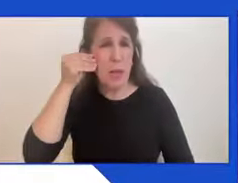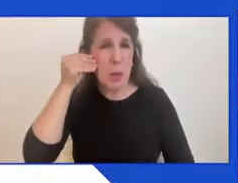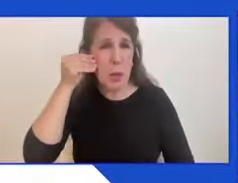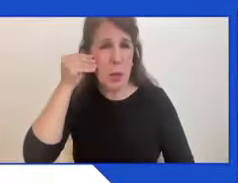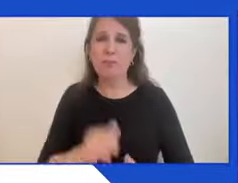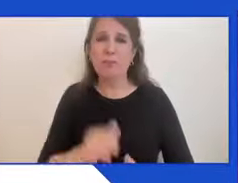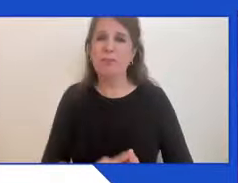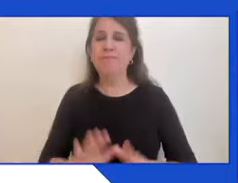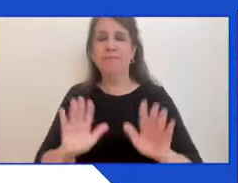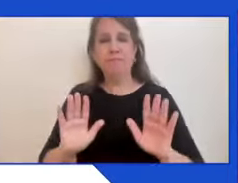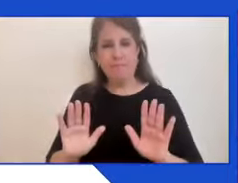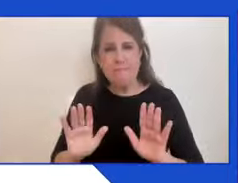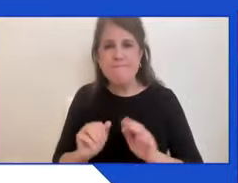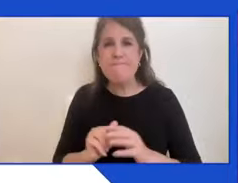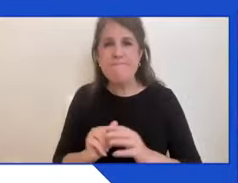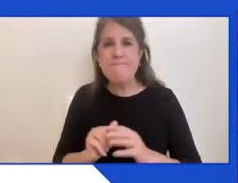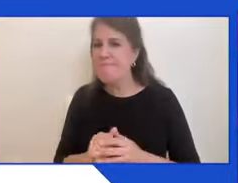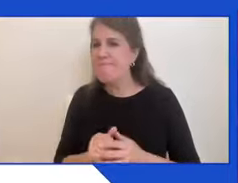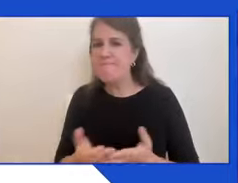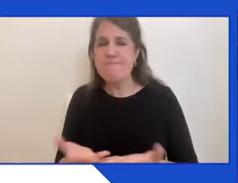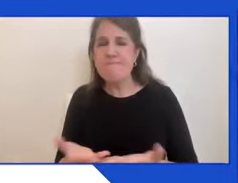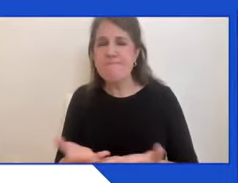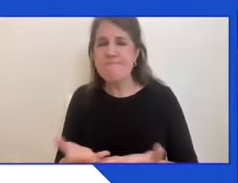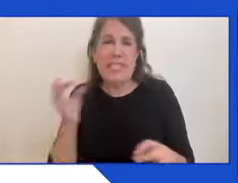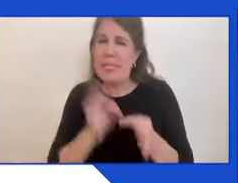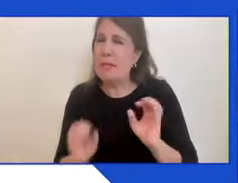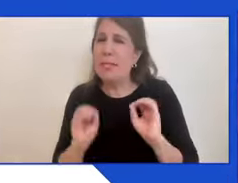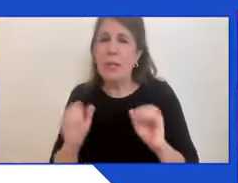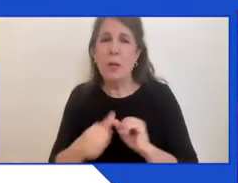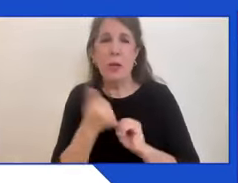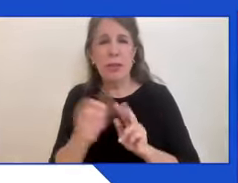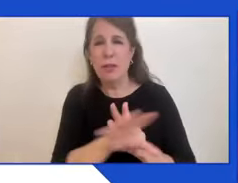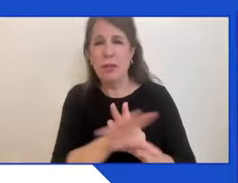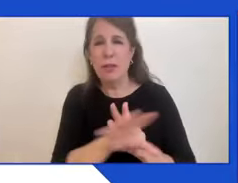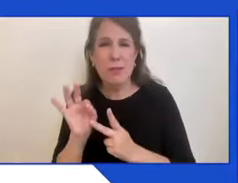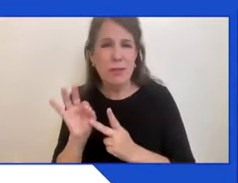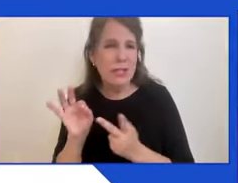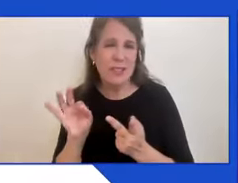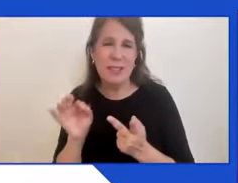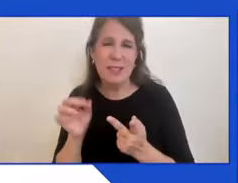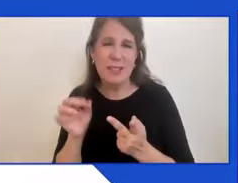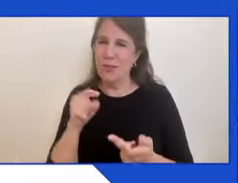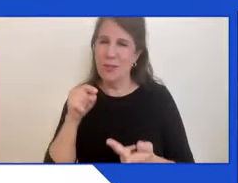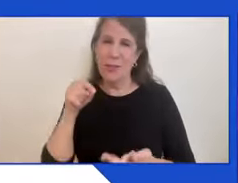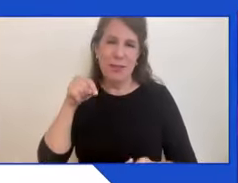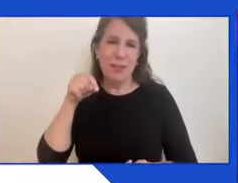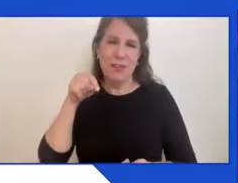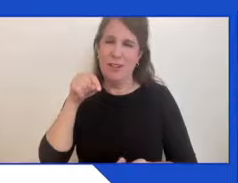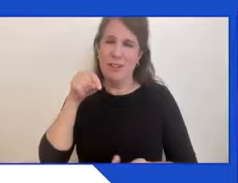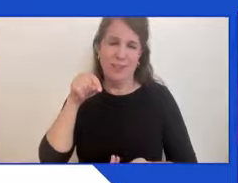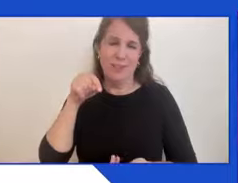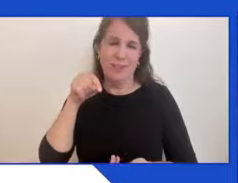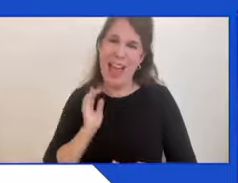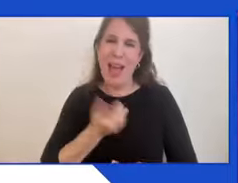There is simply no other choice for a nation that values